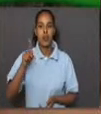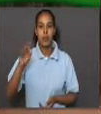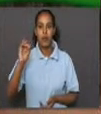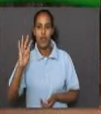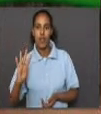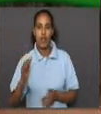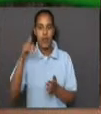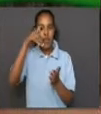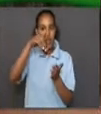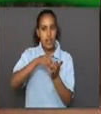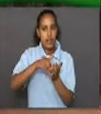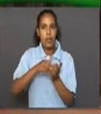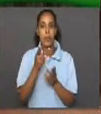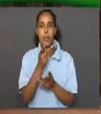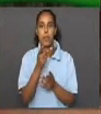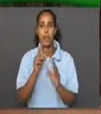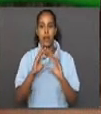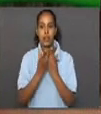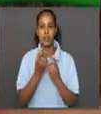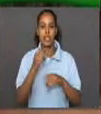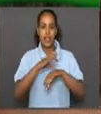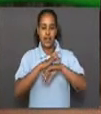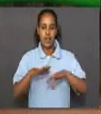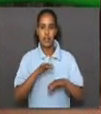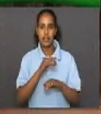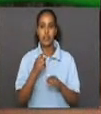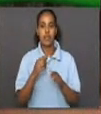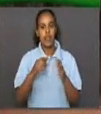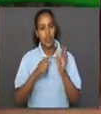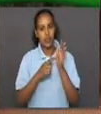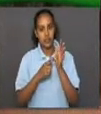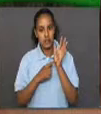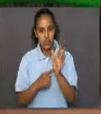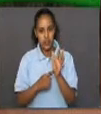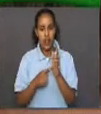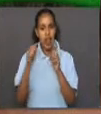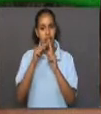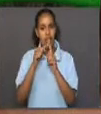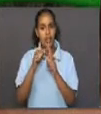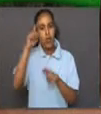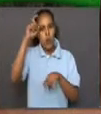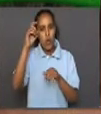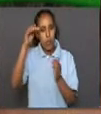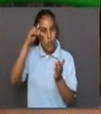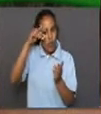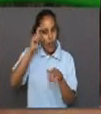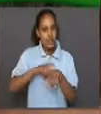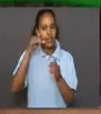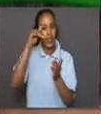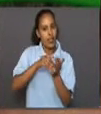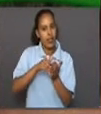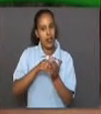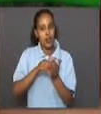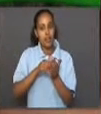Phosphates again become a part of the earth, and it exists there until it can once again make